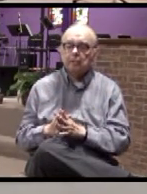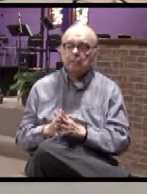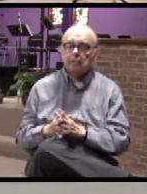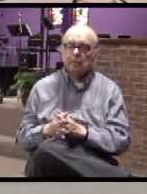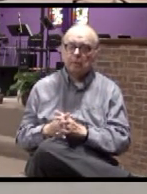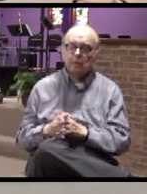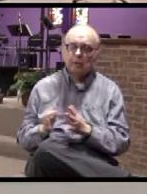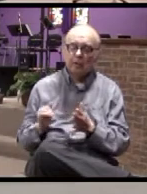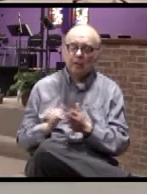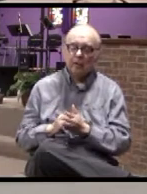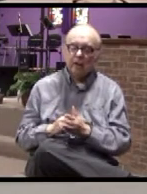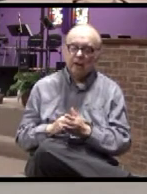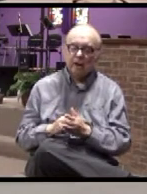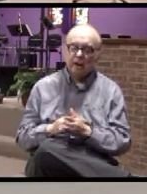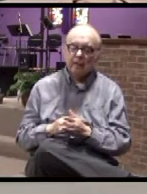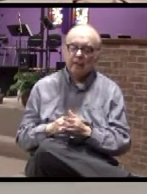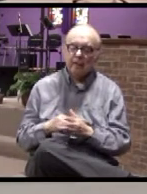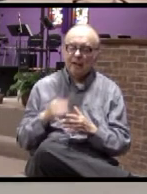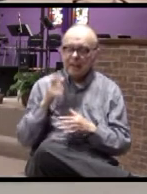that he lusted for her.